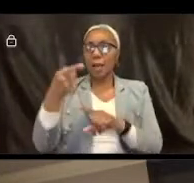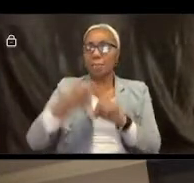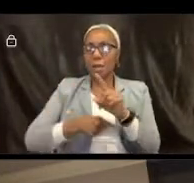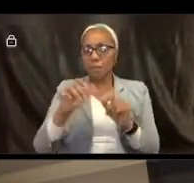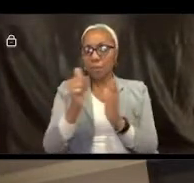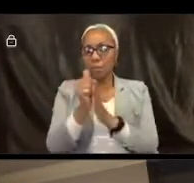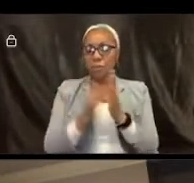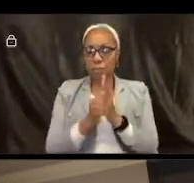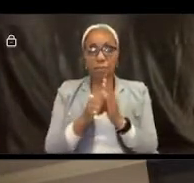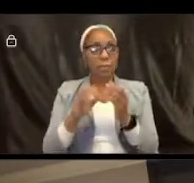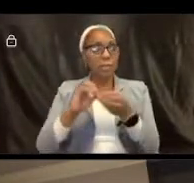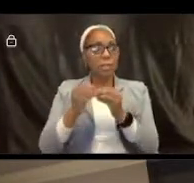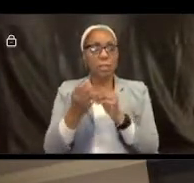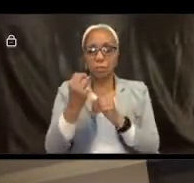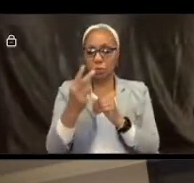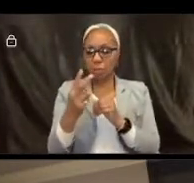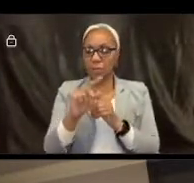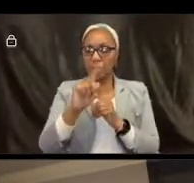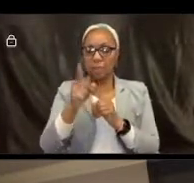Item 12,